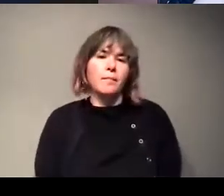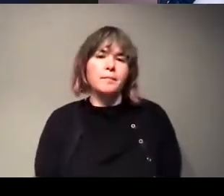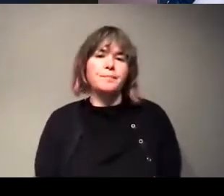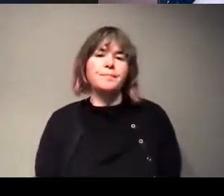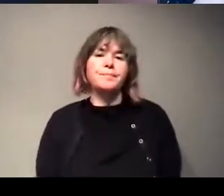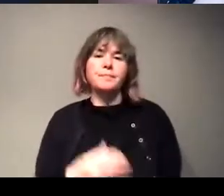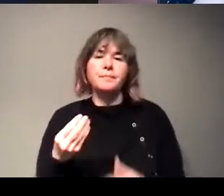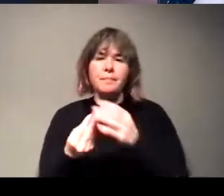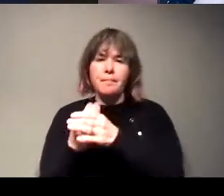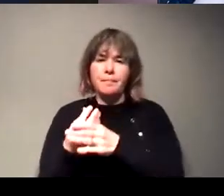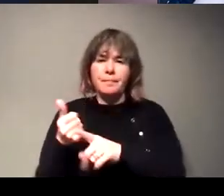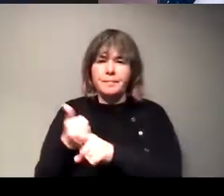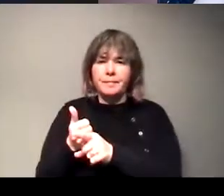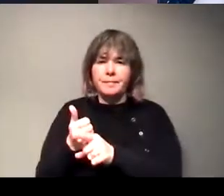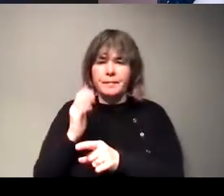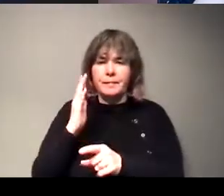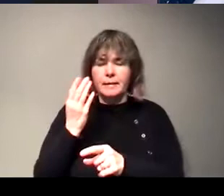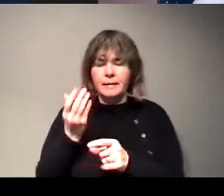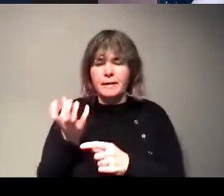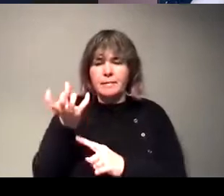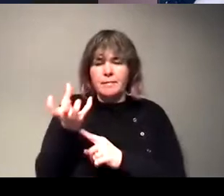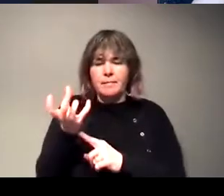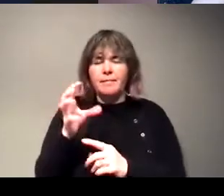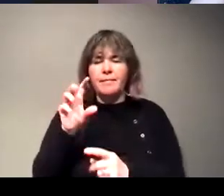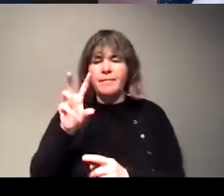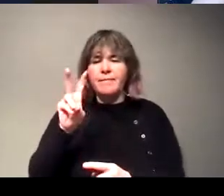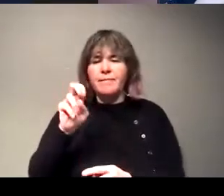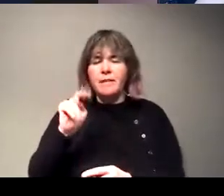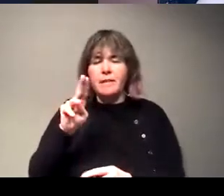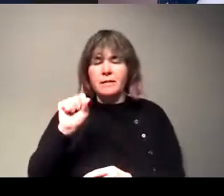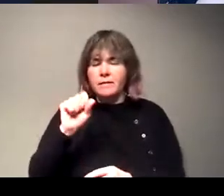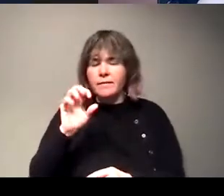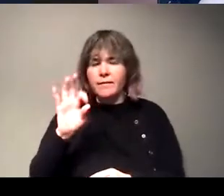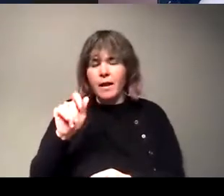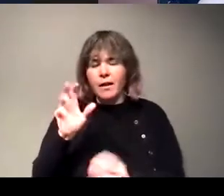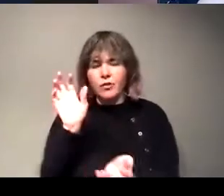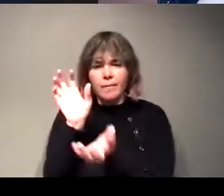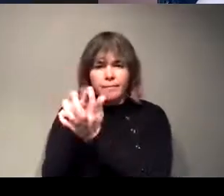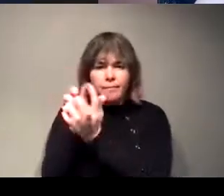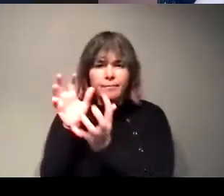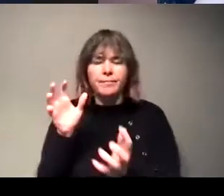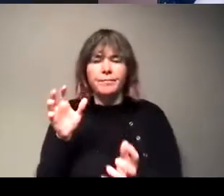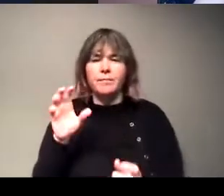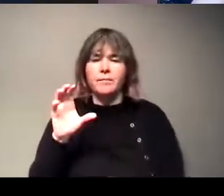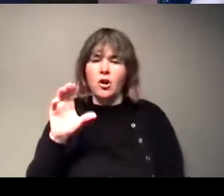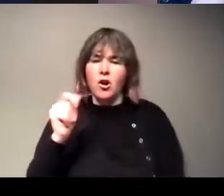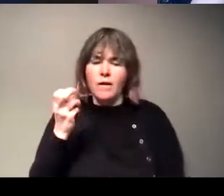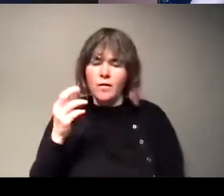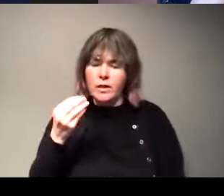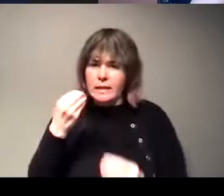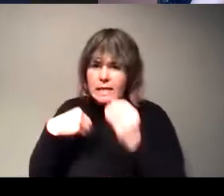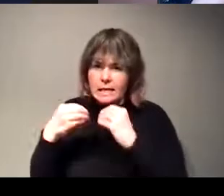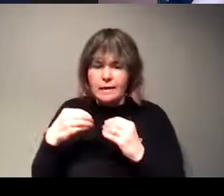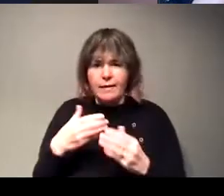seem kind of like pitcher plants or like Venus flytraps. And a lot of these carnivorous plants are growing in like nutrient